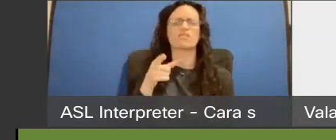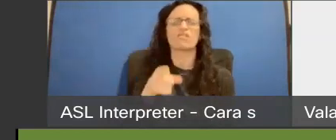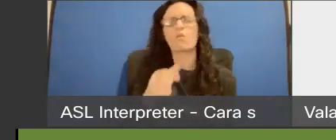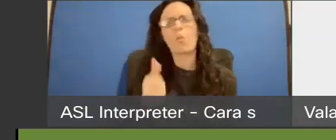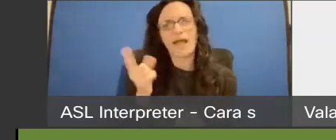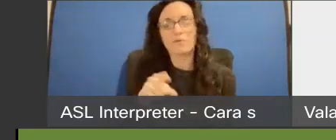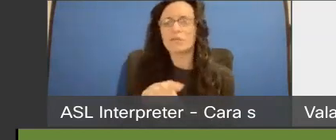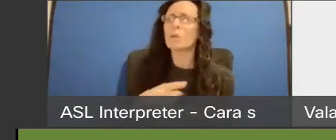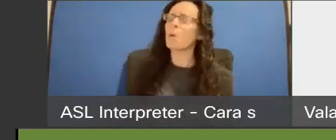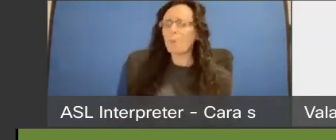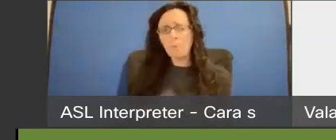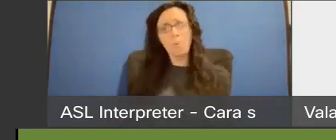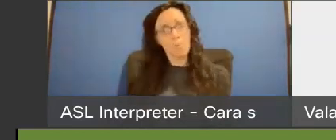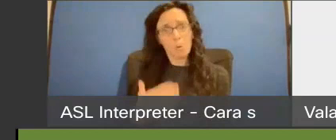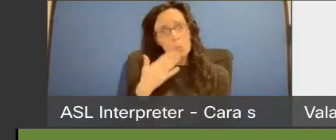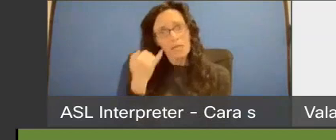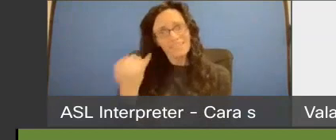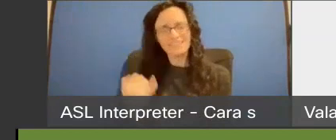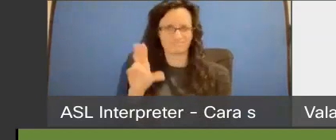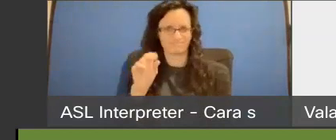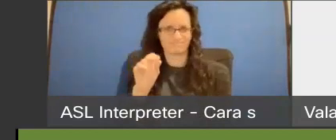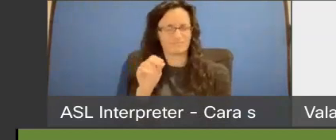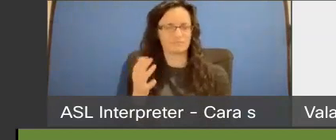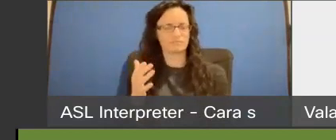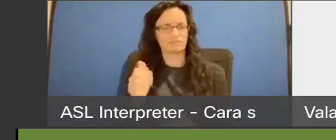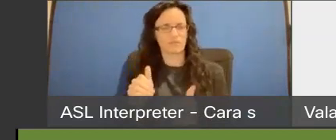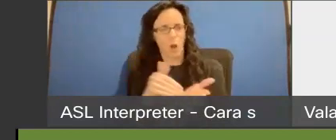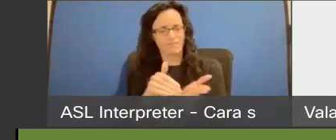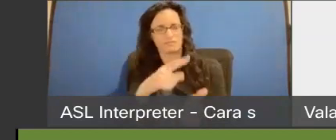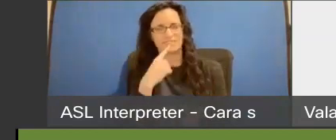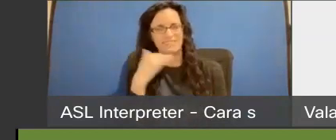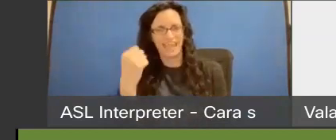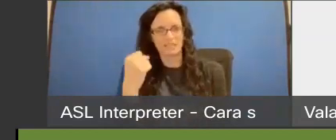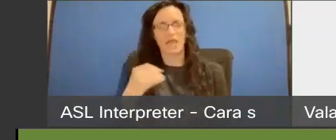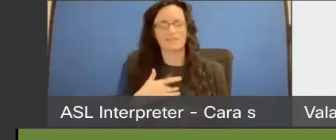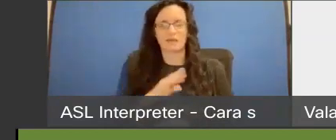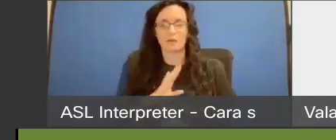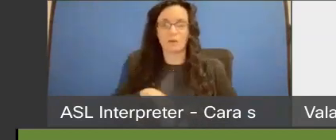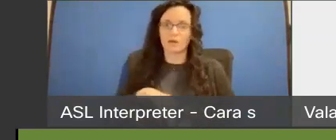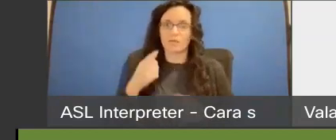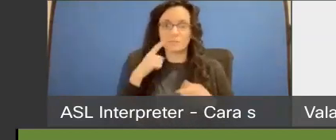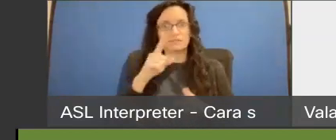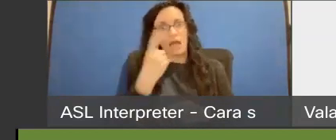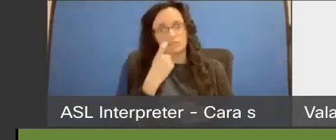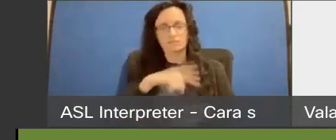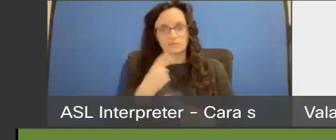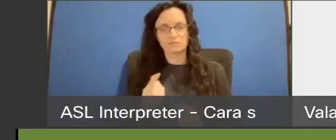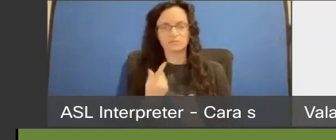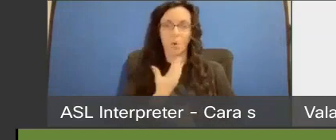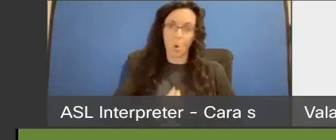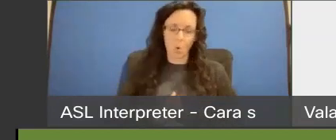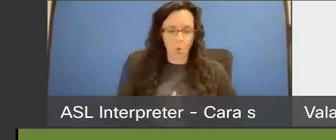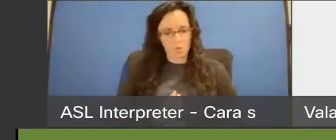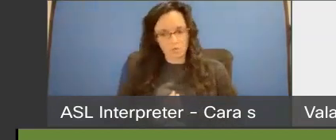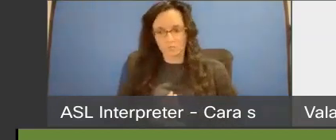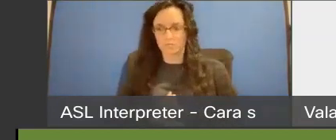You almost always people say, well, yes. And it's a relief that somebody's finally asked them. They've been holding on to, thank you for the person who shared this,